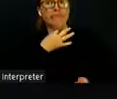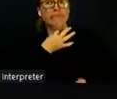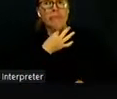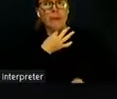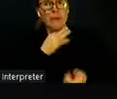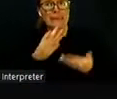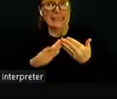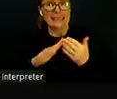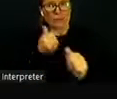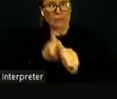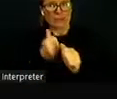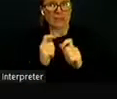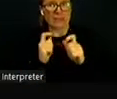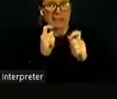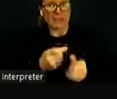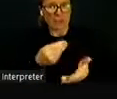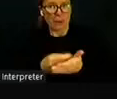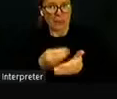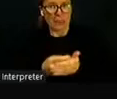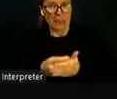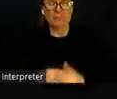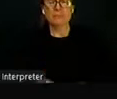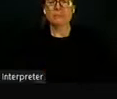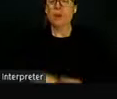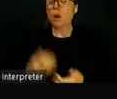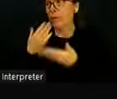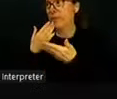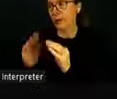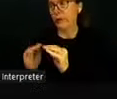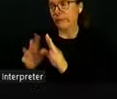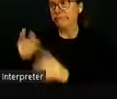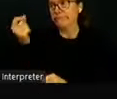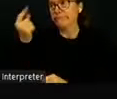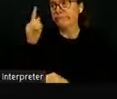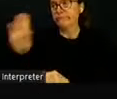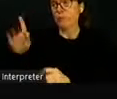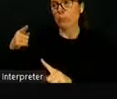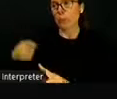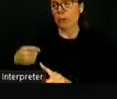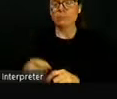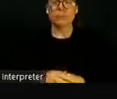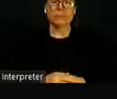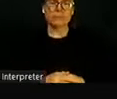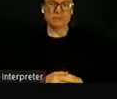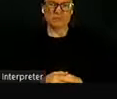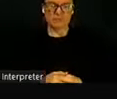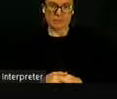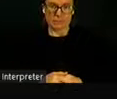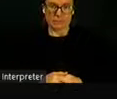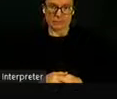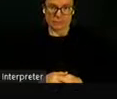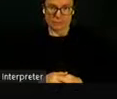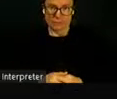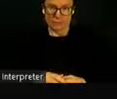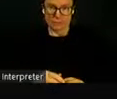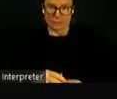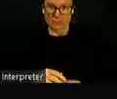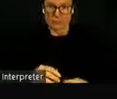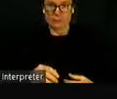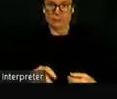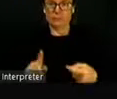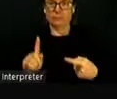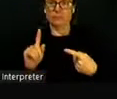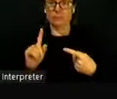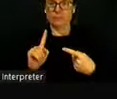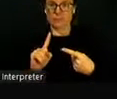also? Thank you. Yeah. I think I understand your question now. So I'm going to start with your first question.